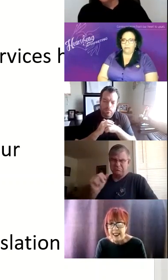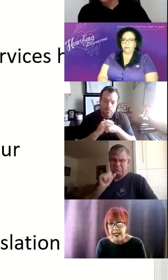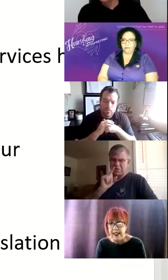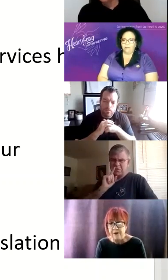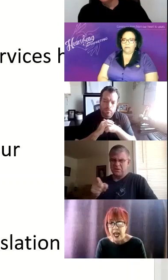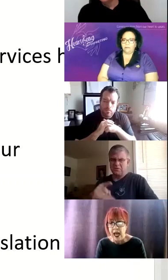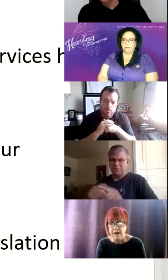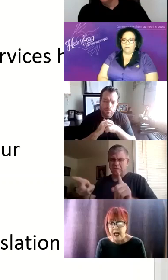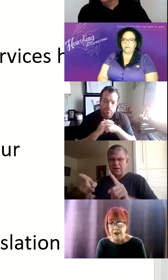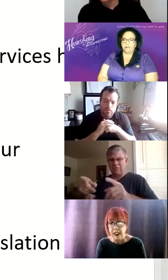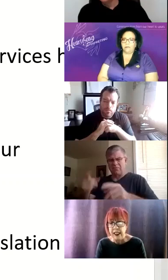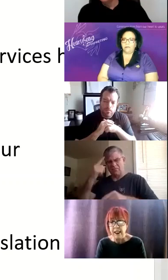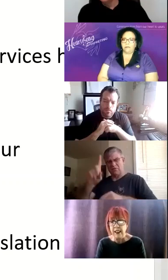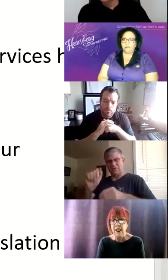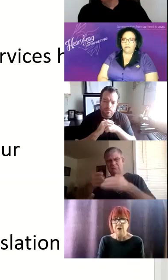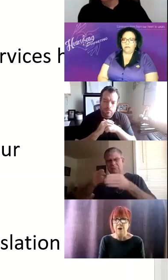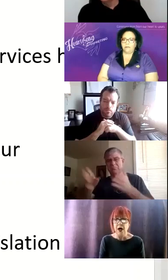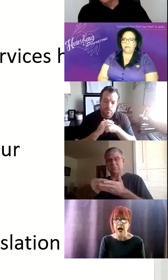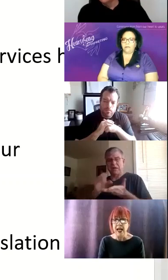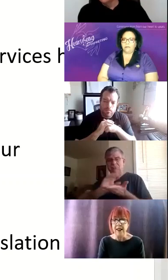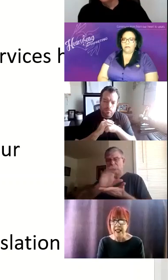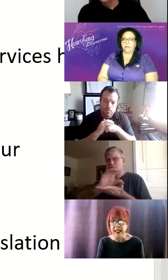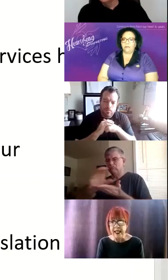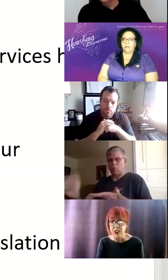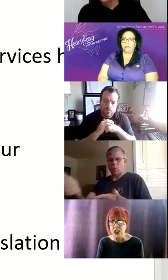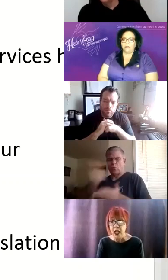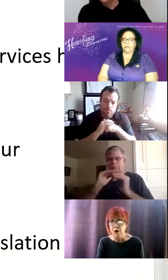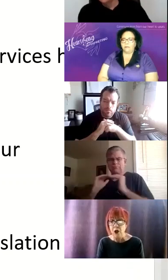haven't seen any of that, not really. But I